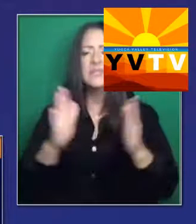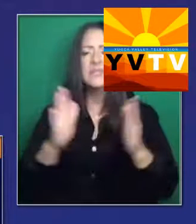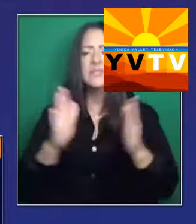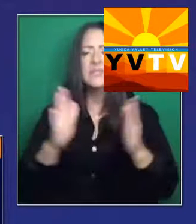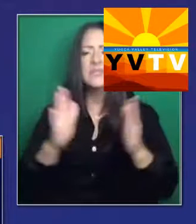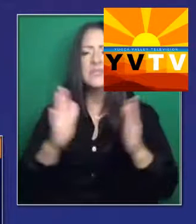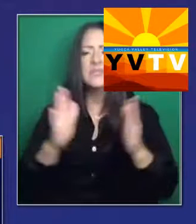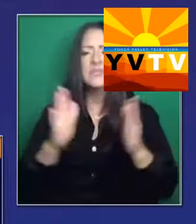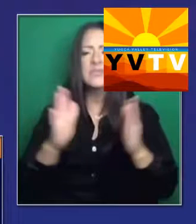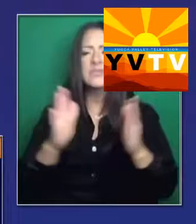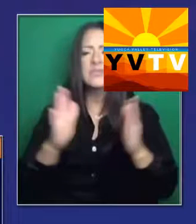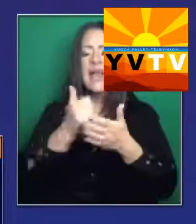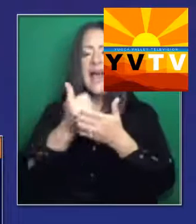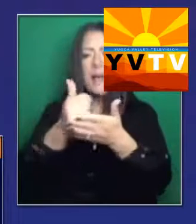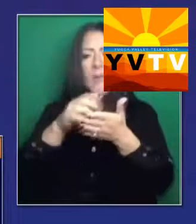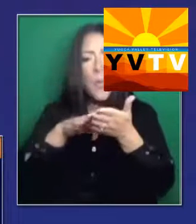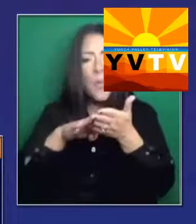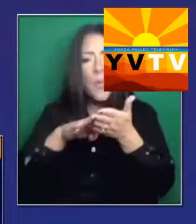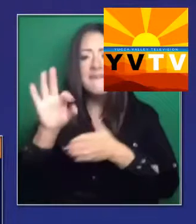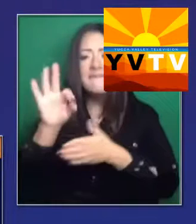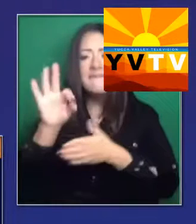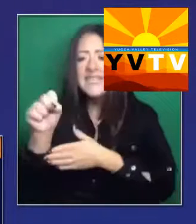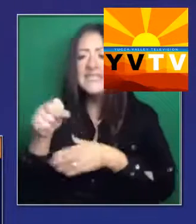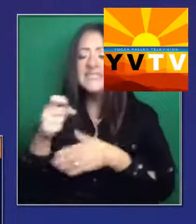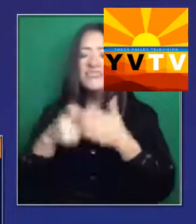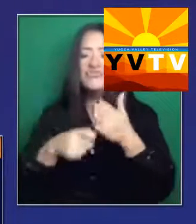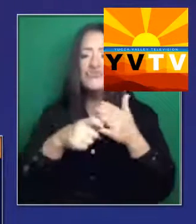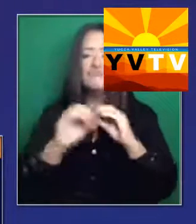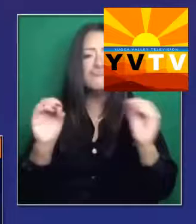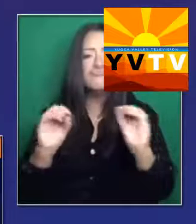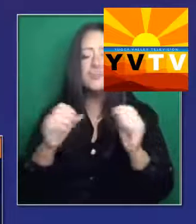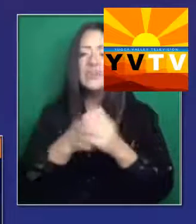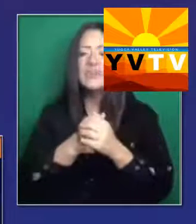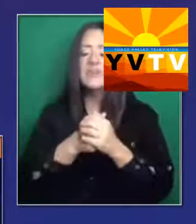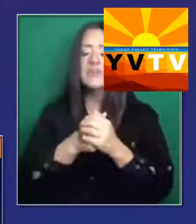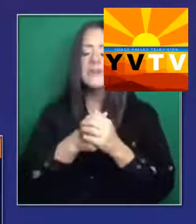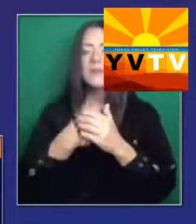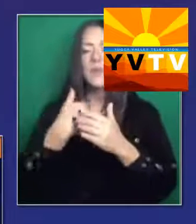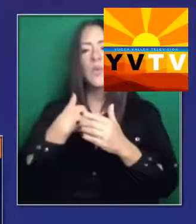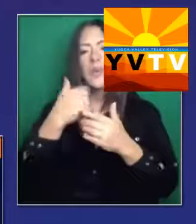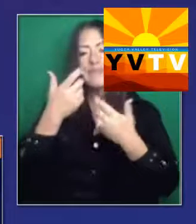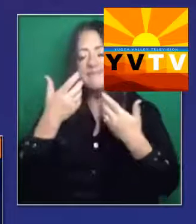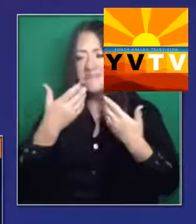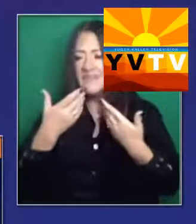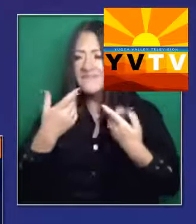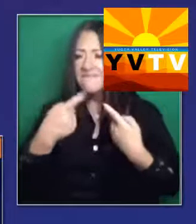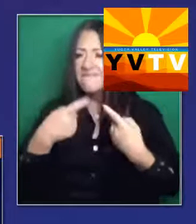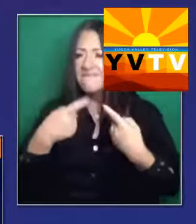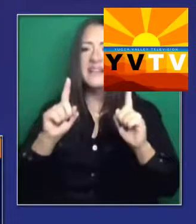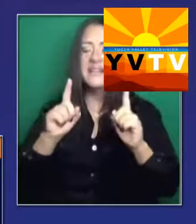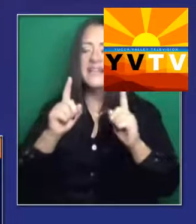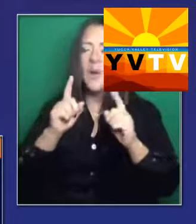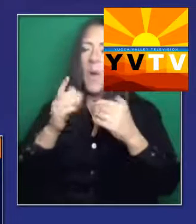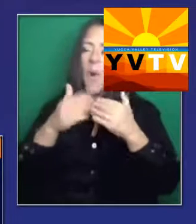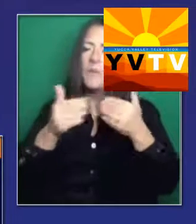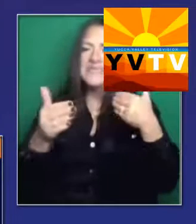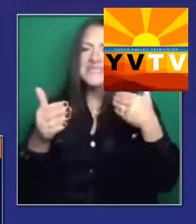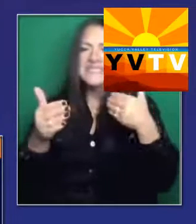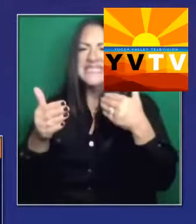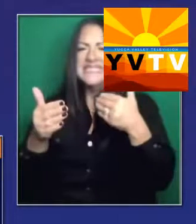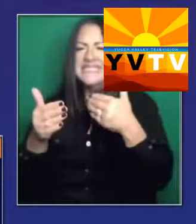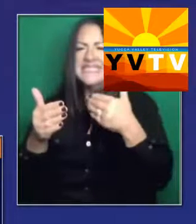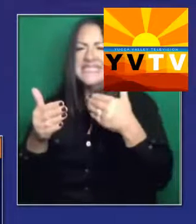associated burdens, particularly as we work through this final push, this final phase of